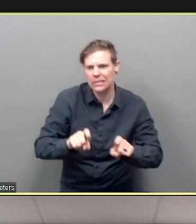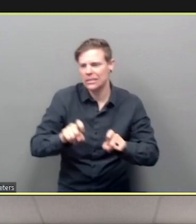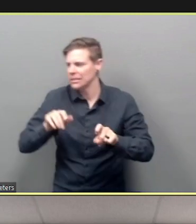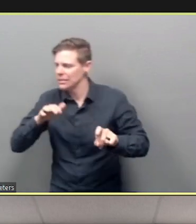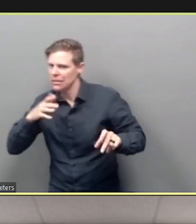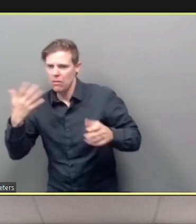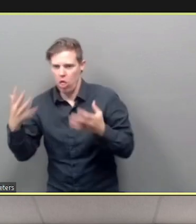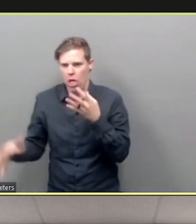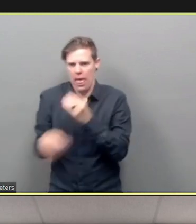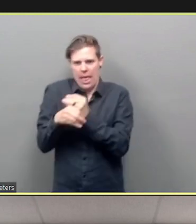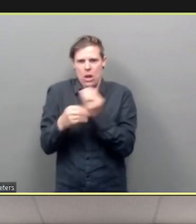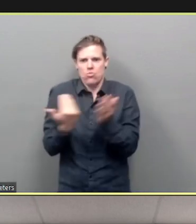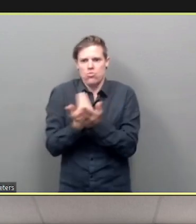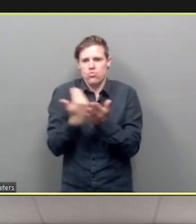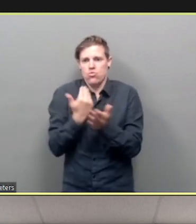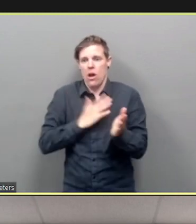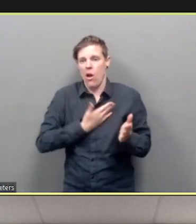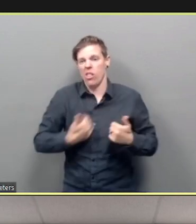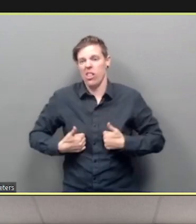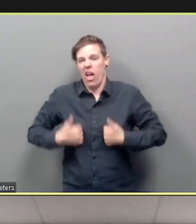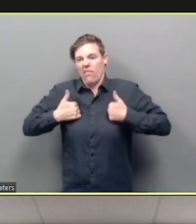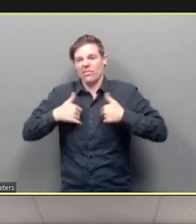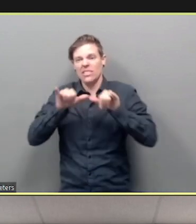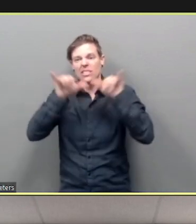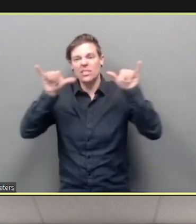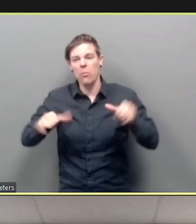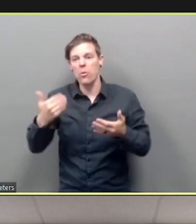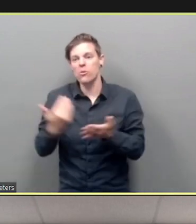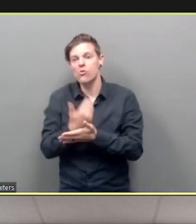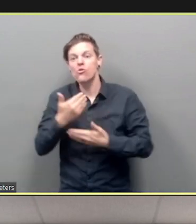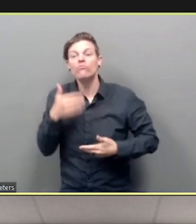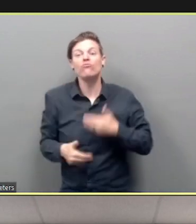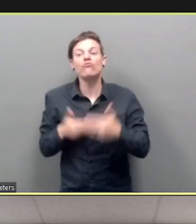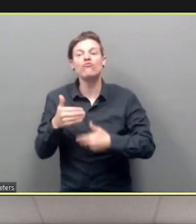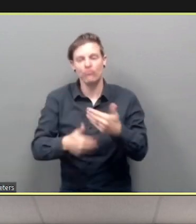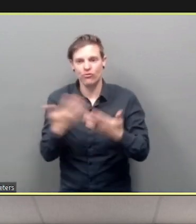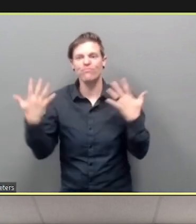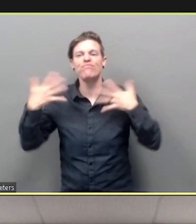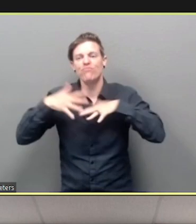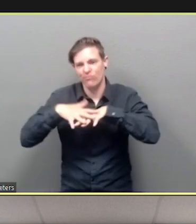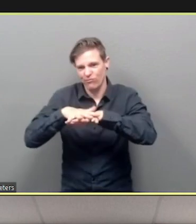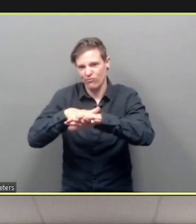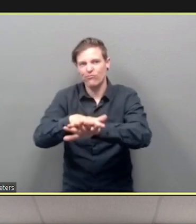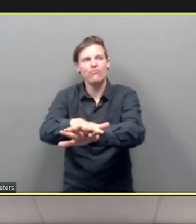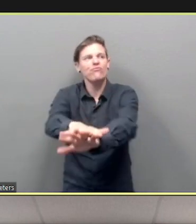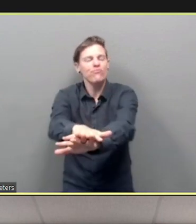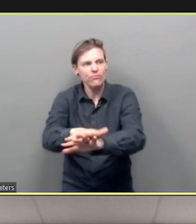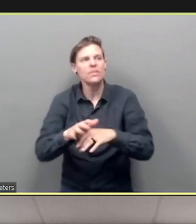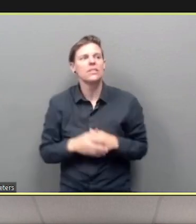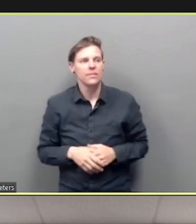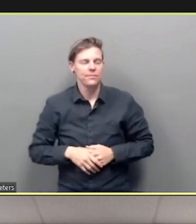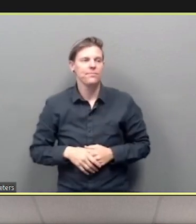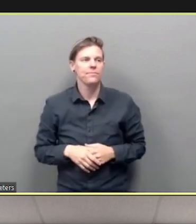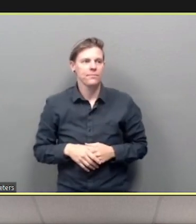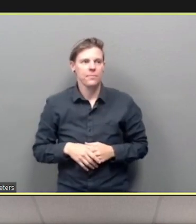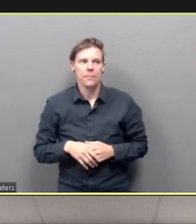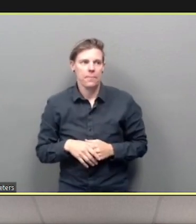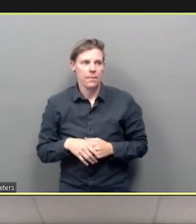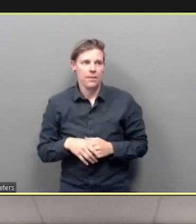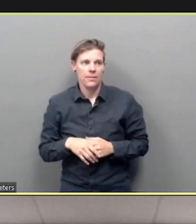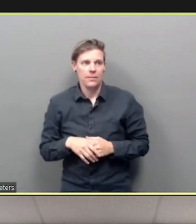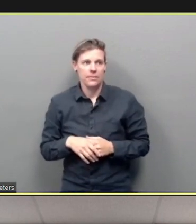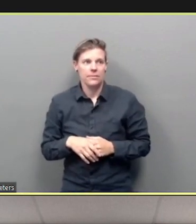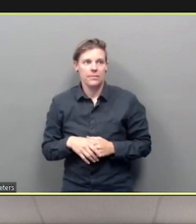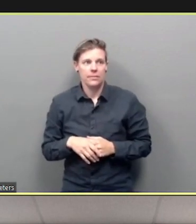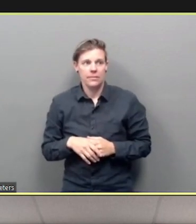downside of this is we are quite certain that we will not get a large supply of this when